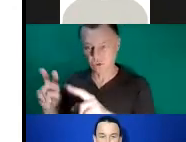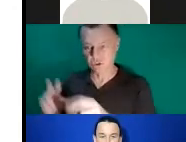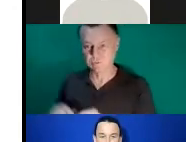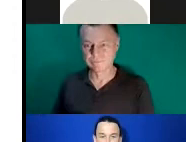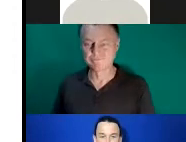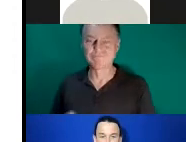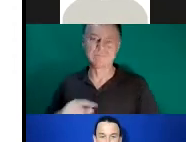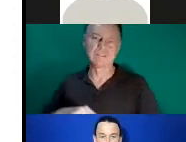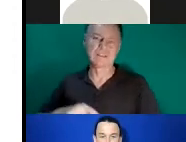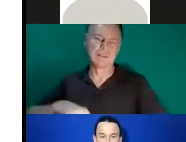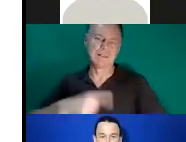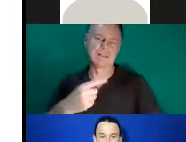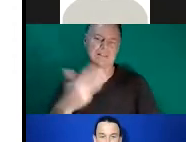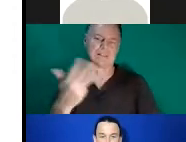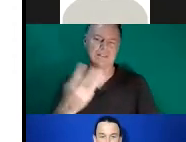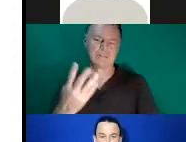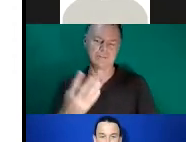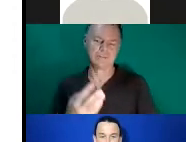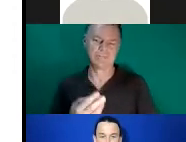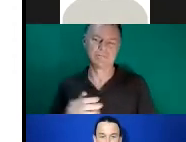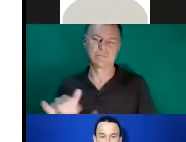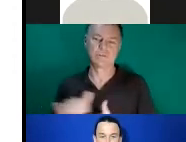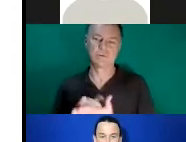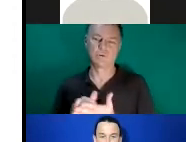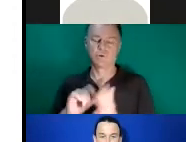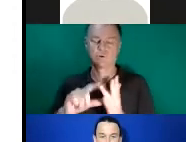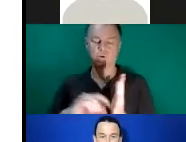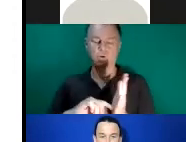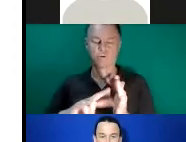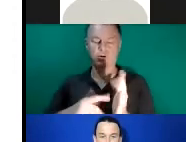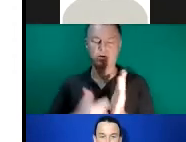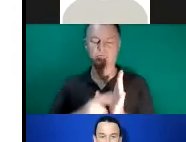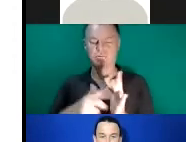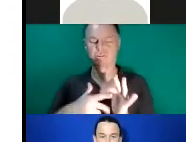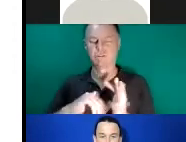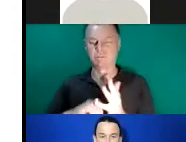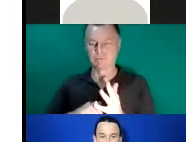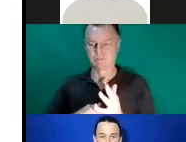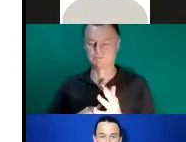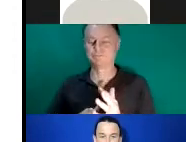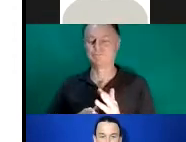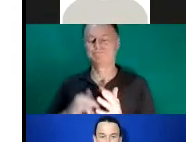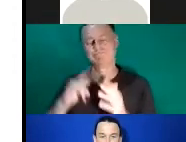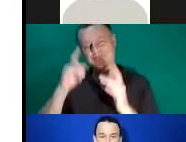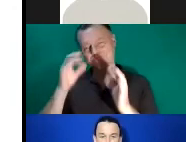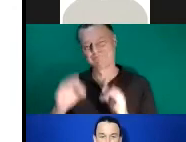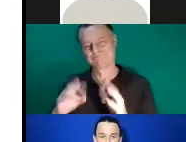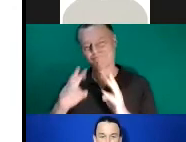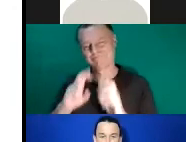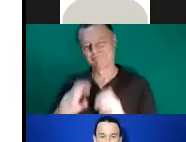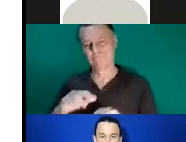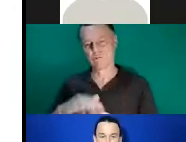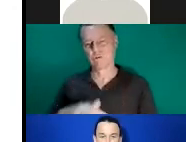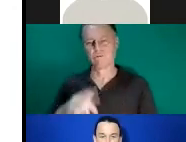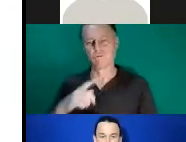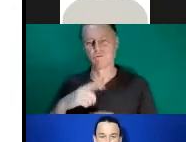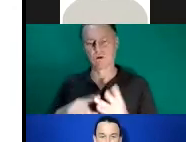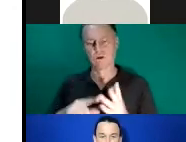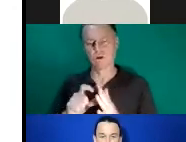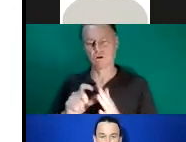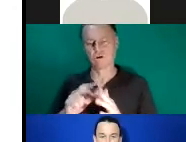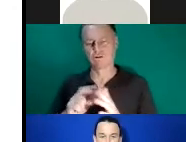late 1914, New York coroner James P. Dunn launched an investigation into the Odd Fellows